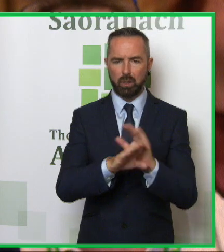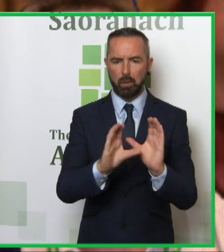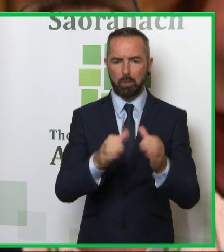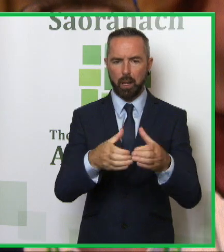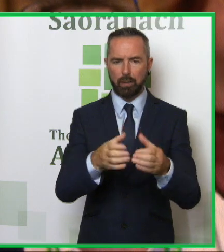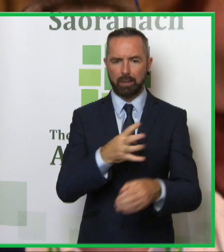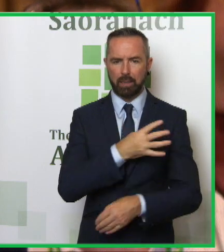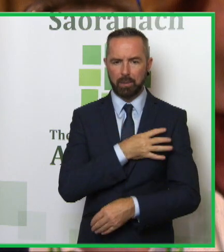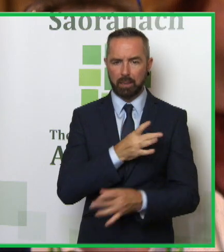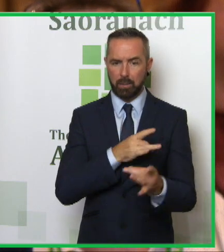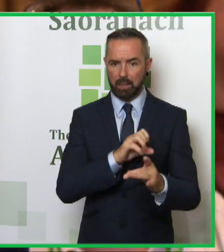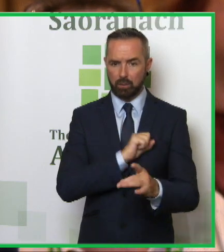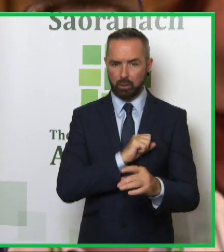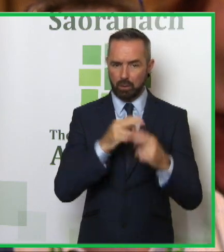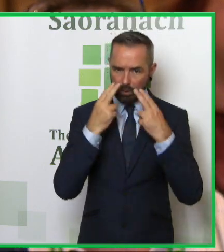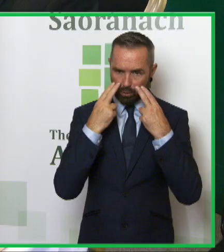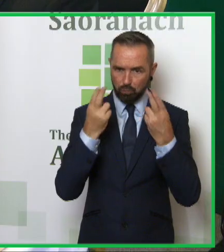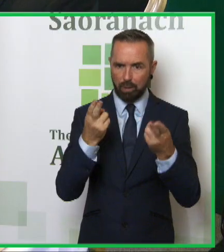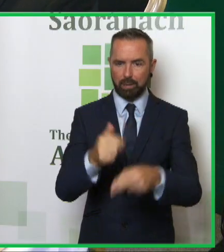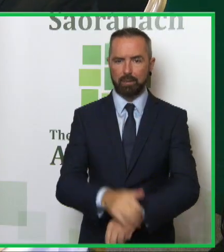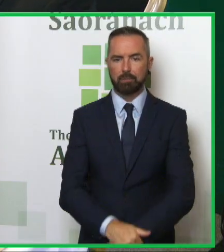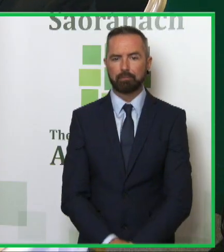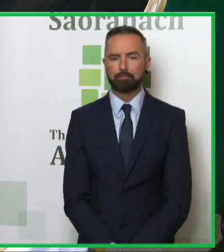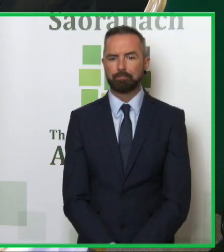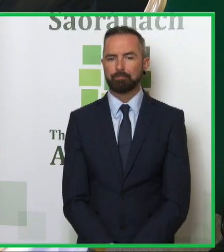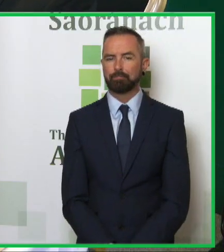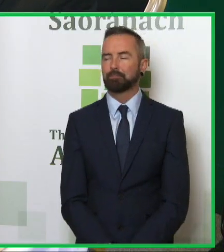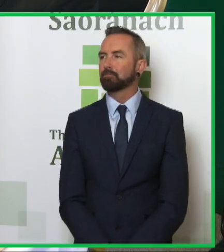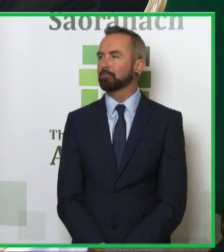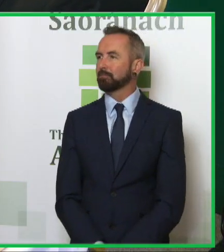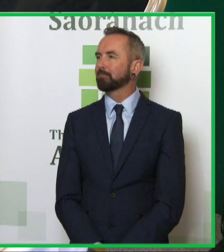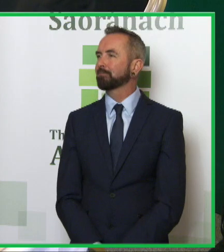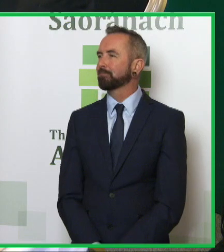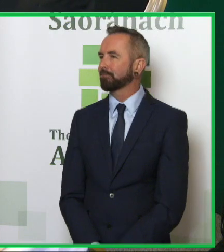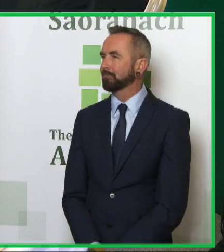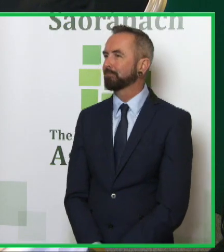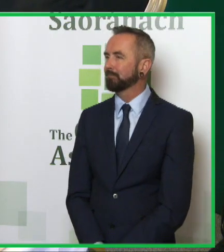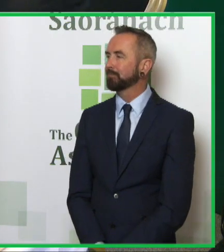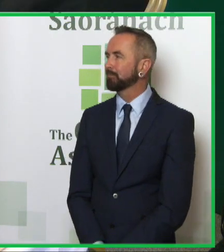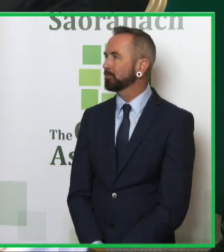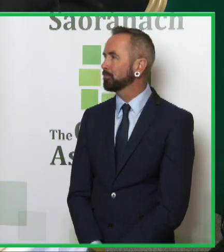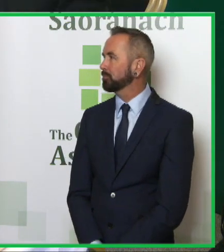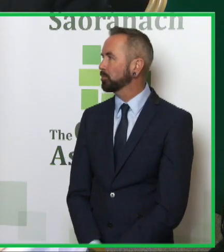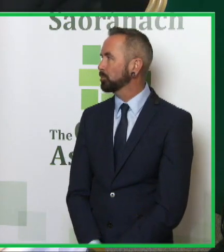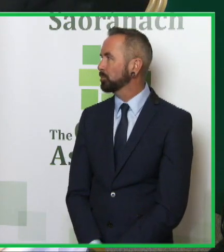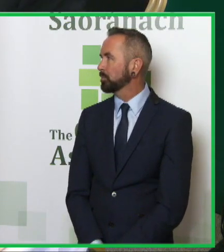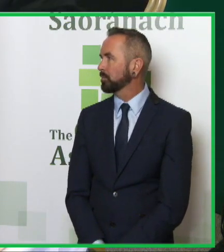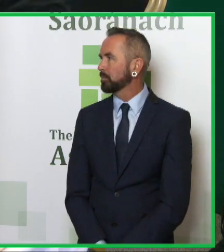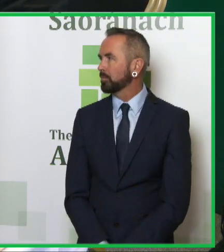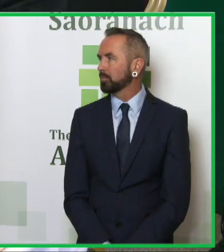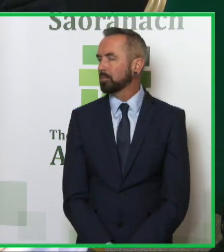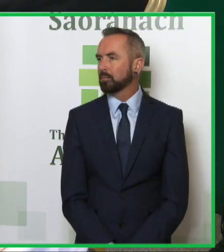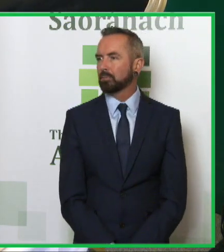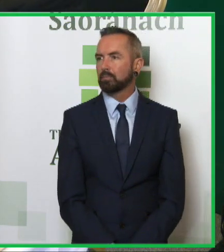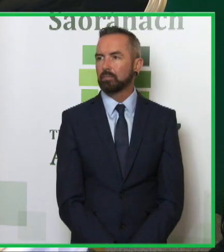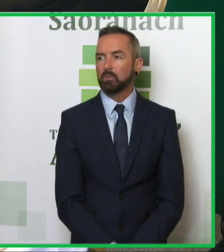to ensure neutrality. if I could just come in and explain the difference